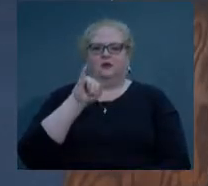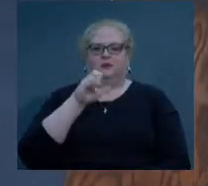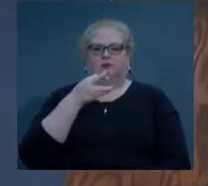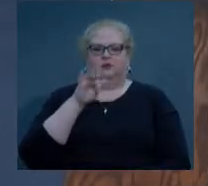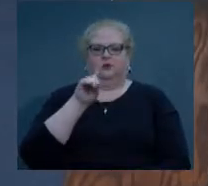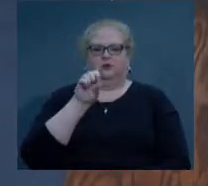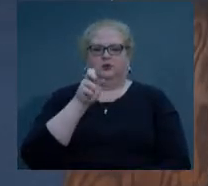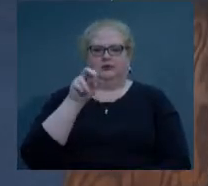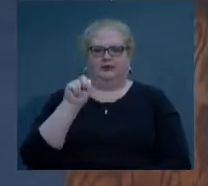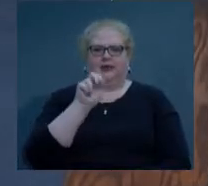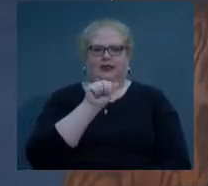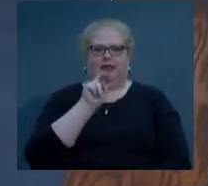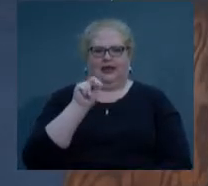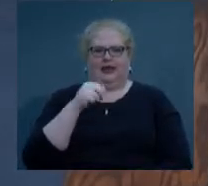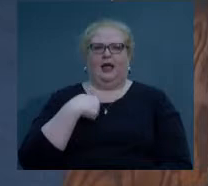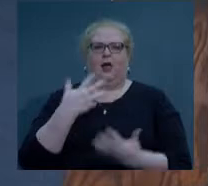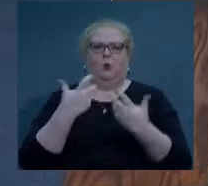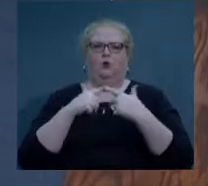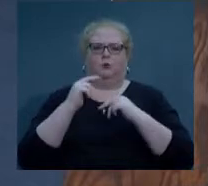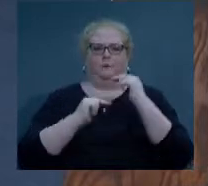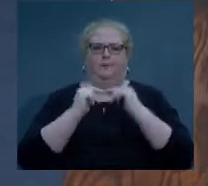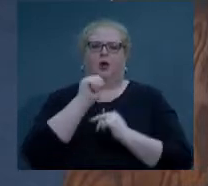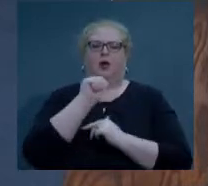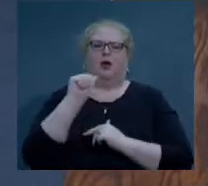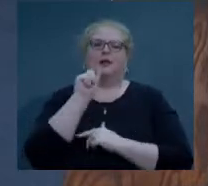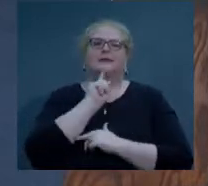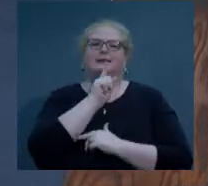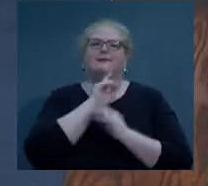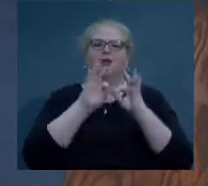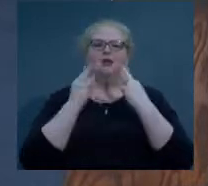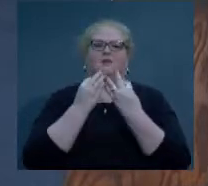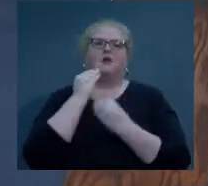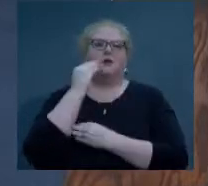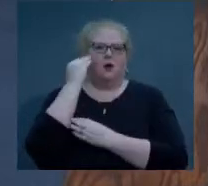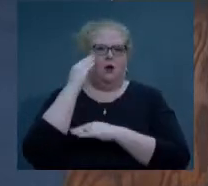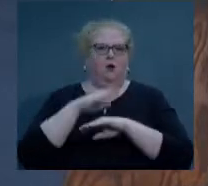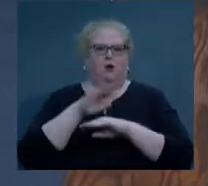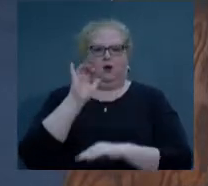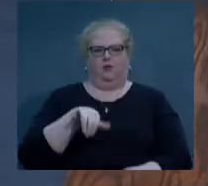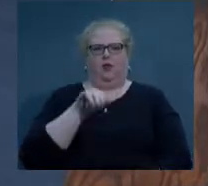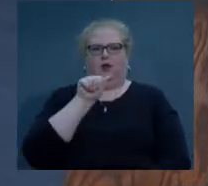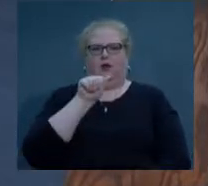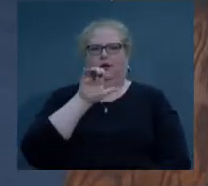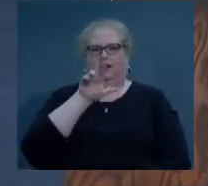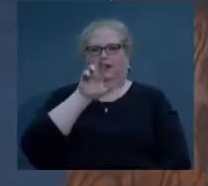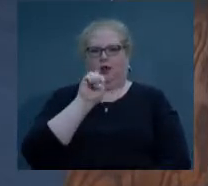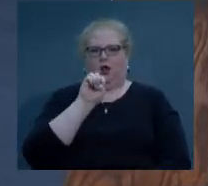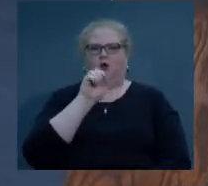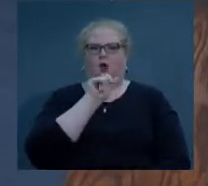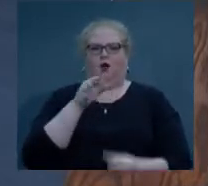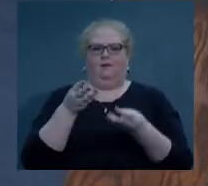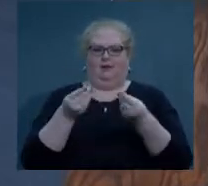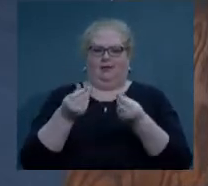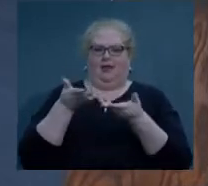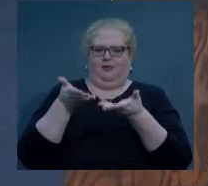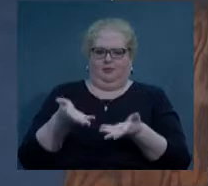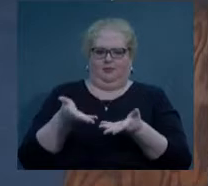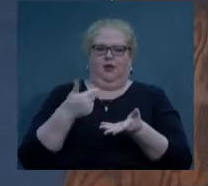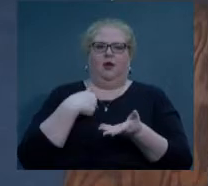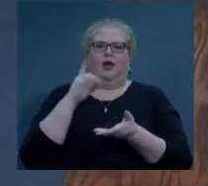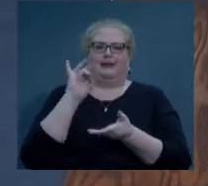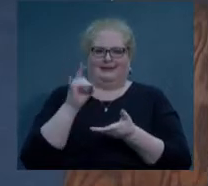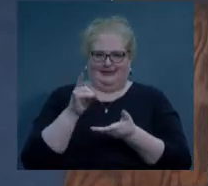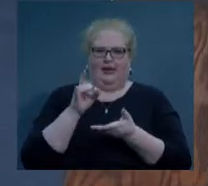want to build a single-family home on the acre of land listed there. I have consulted